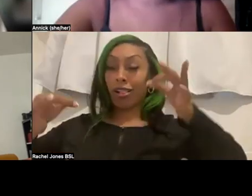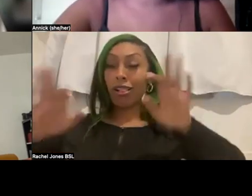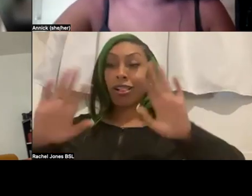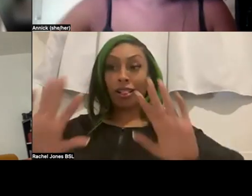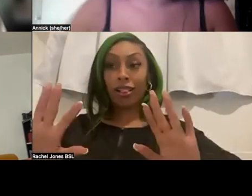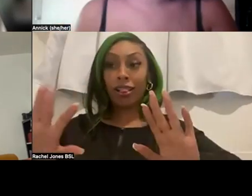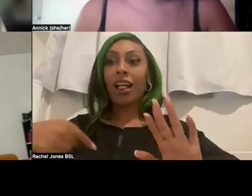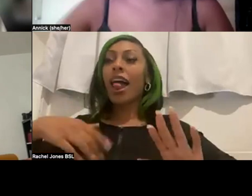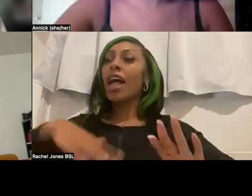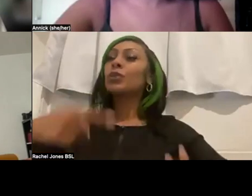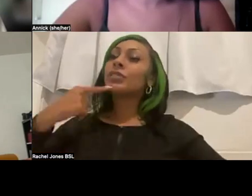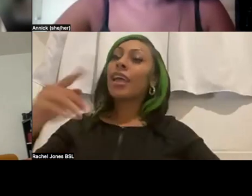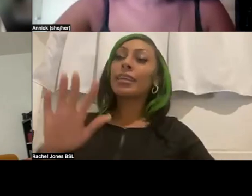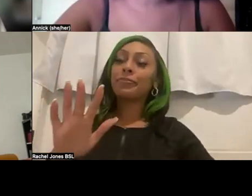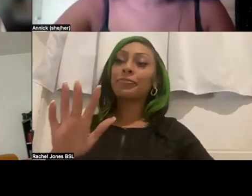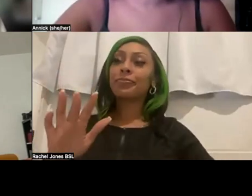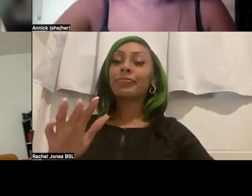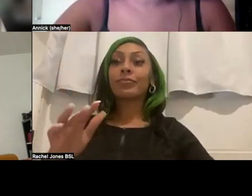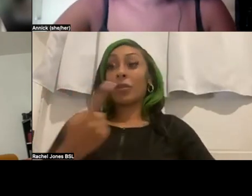that for me,